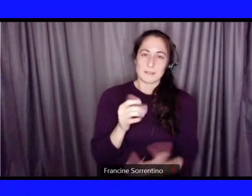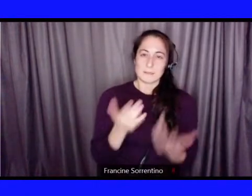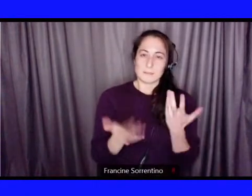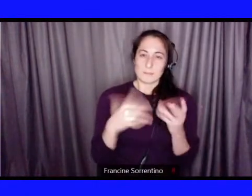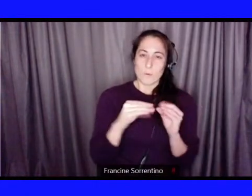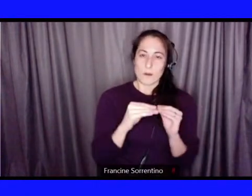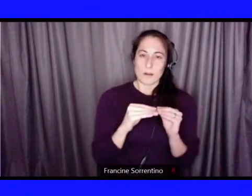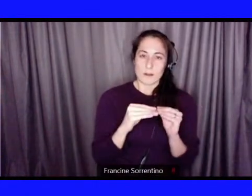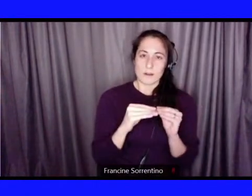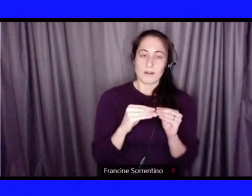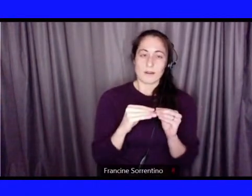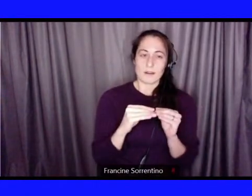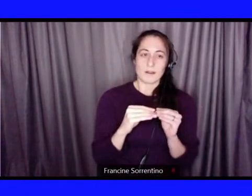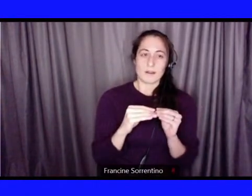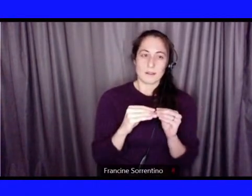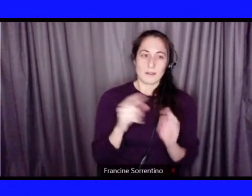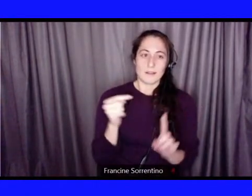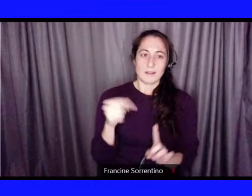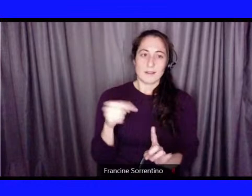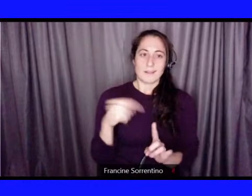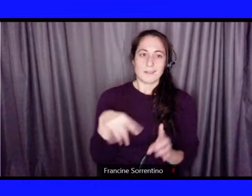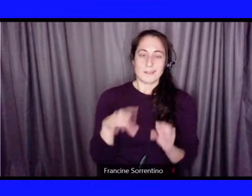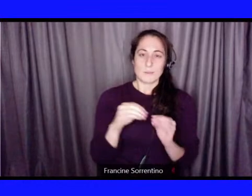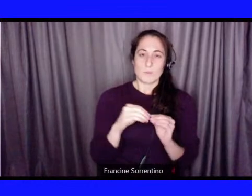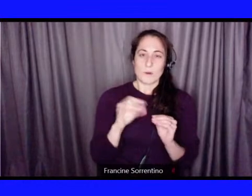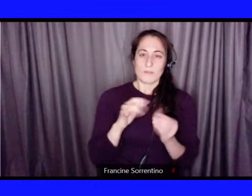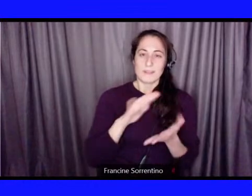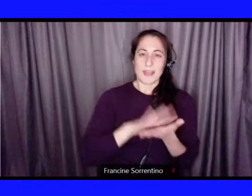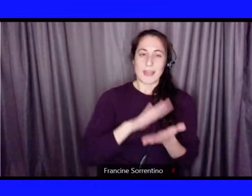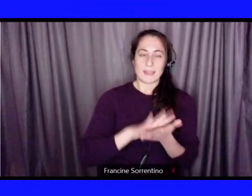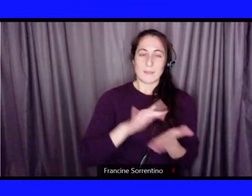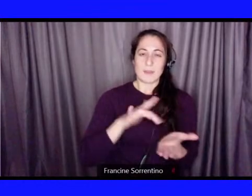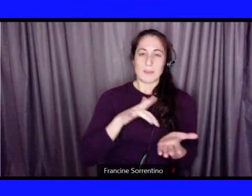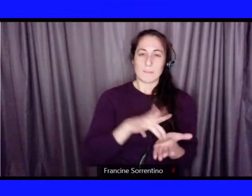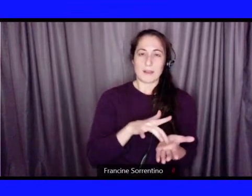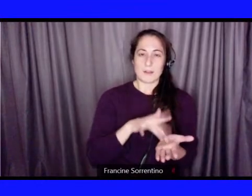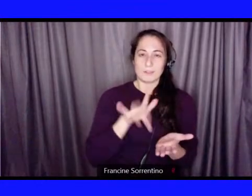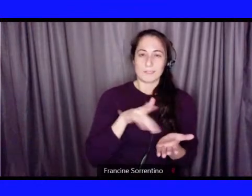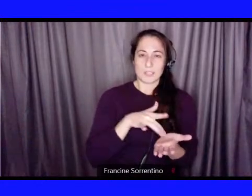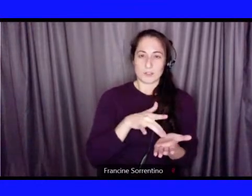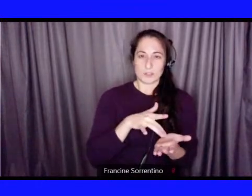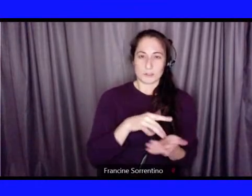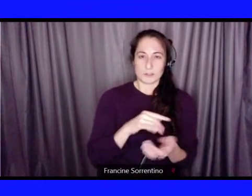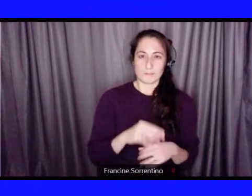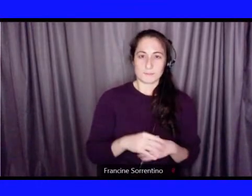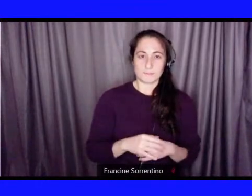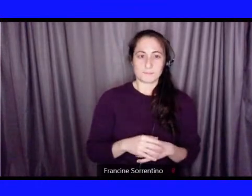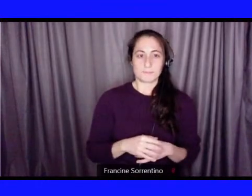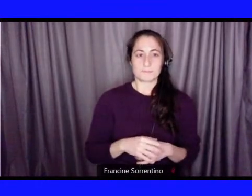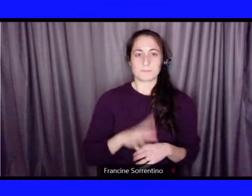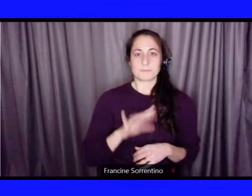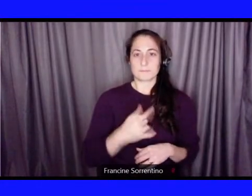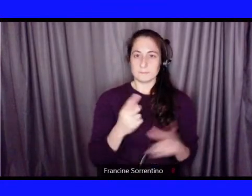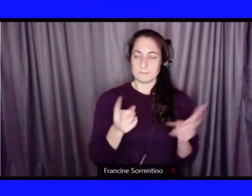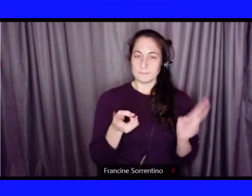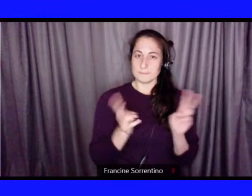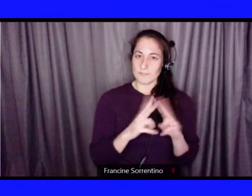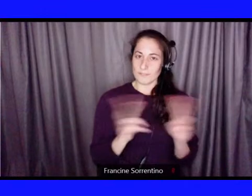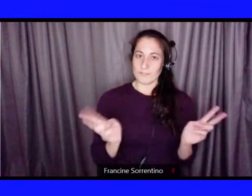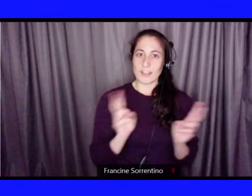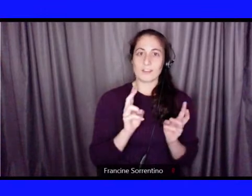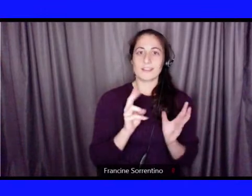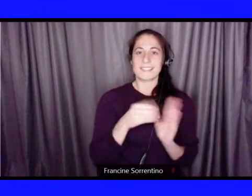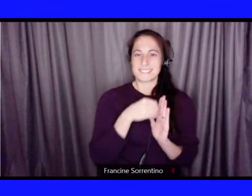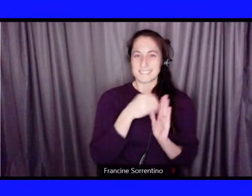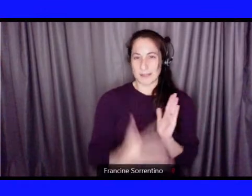Thank you. I think I would like to follow on Sally's comment that maybe another time you can give us a little bit of overview on